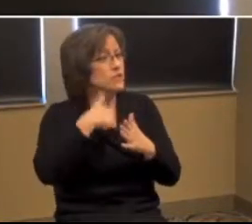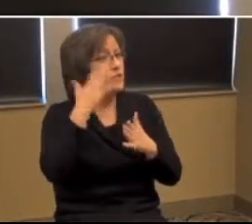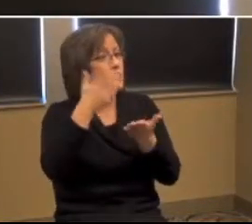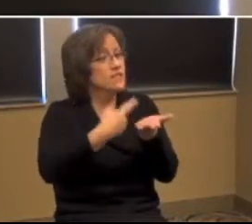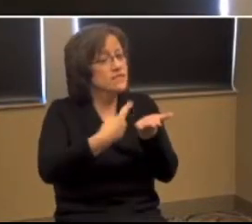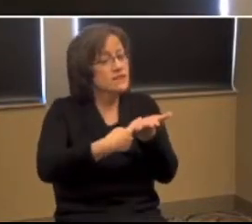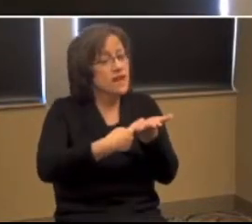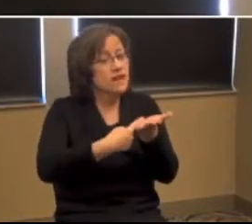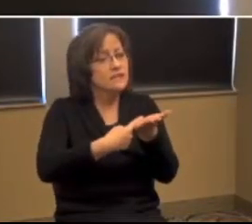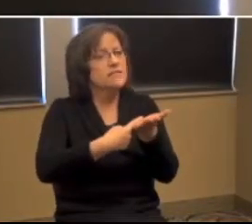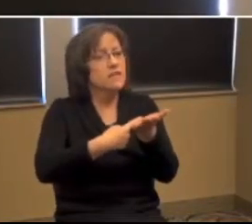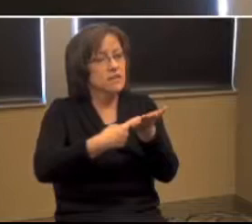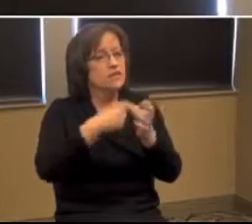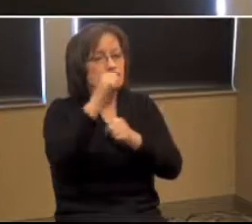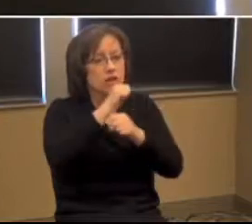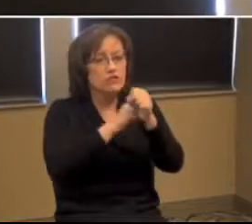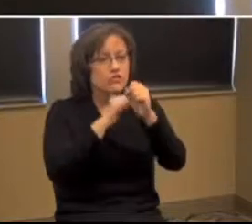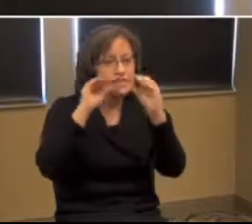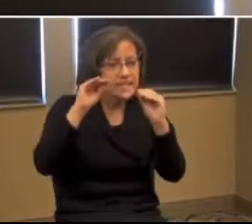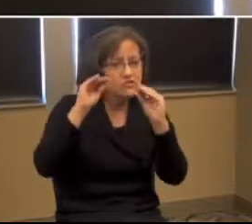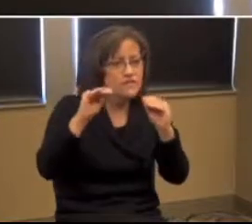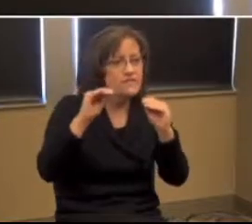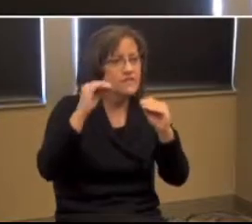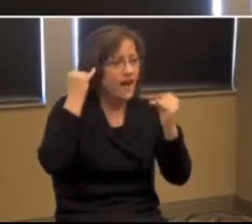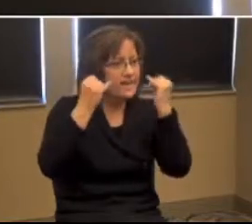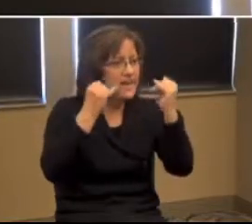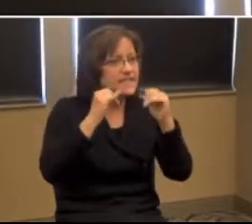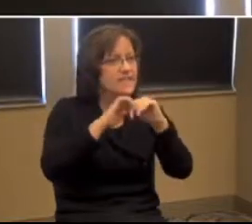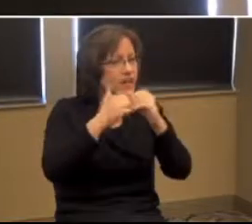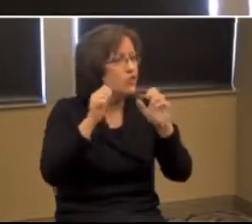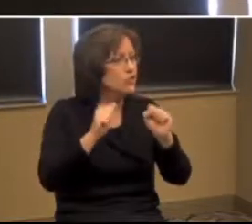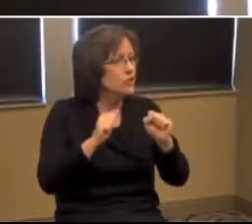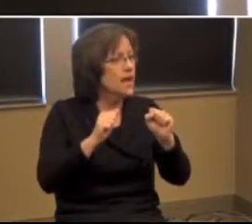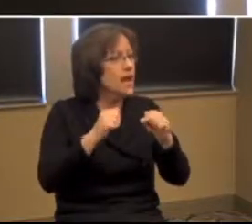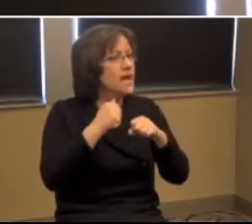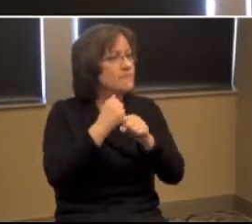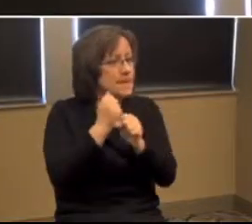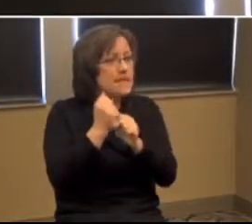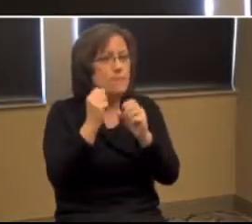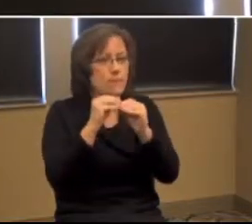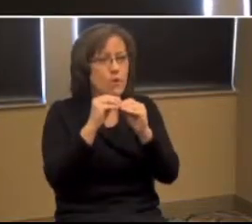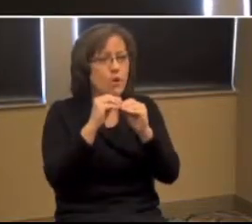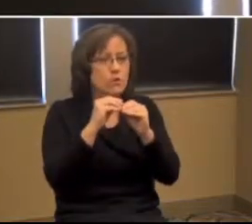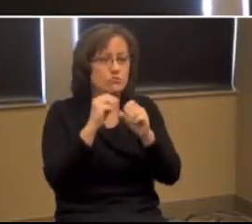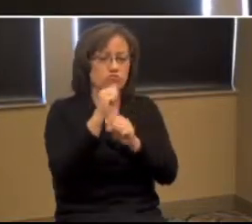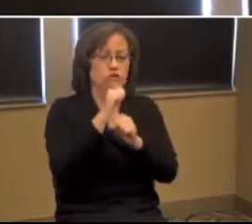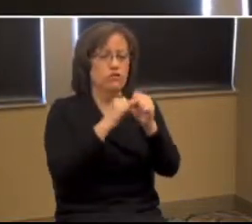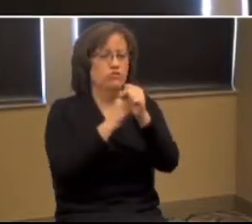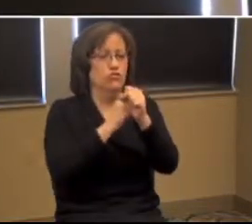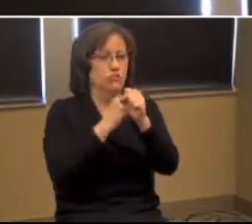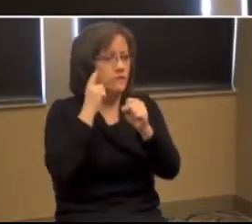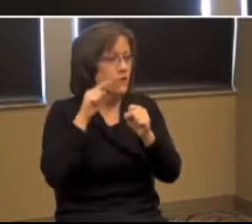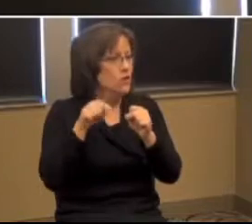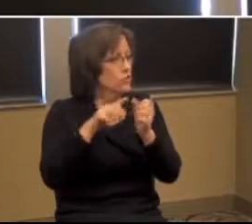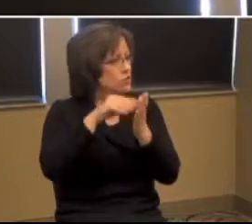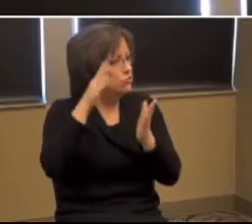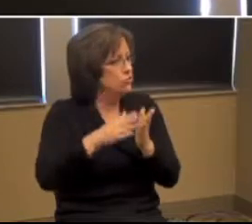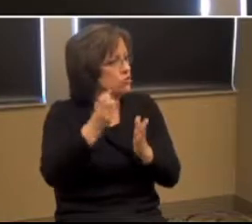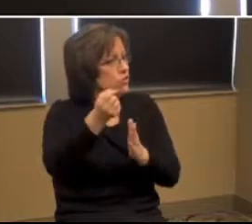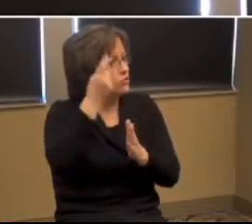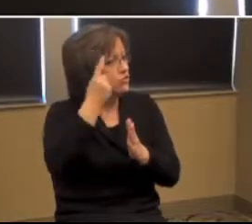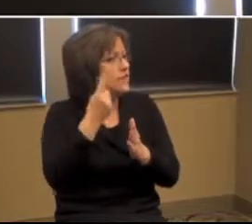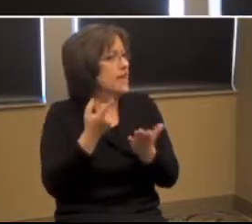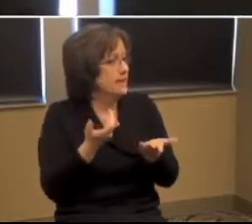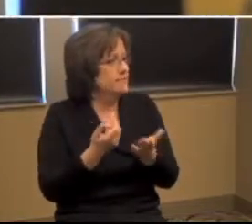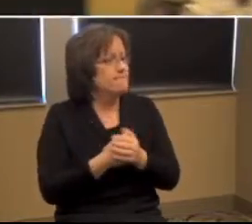around structured teaching of how we can really tighten that up and structure it up for a student. We see a lot